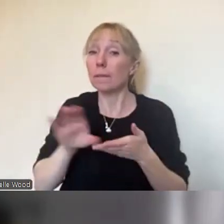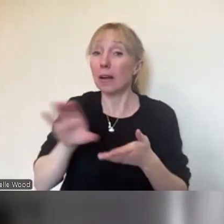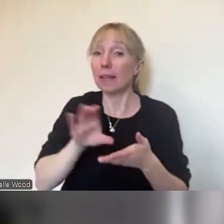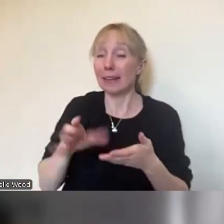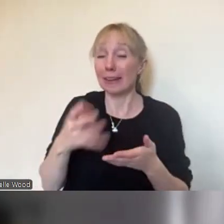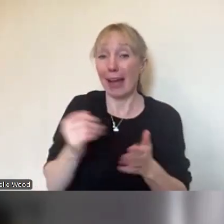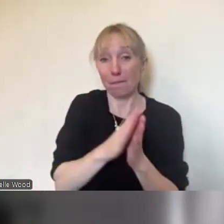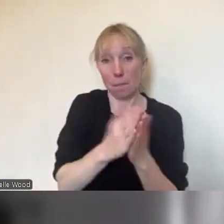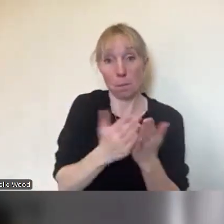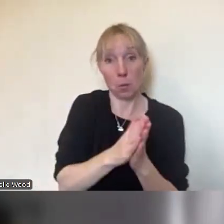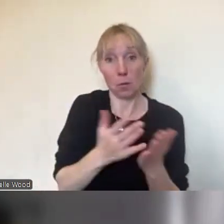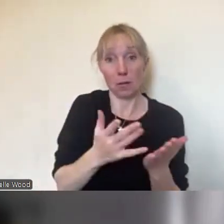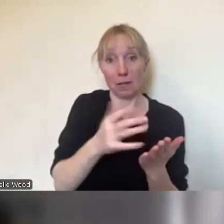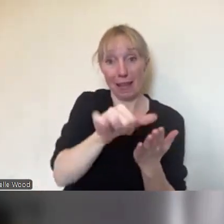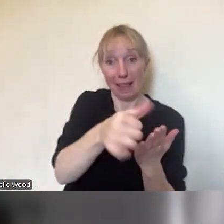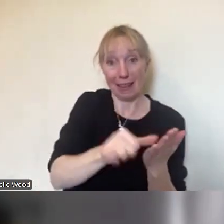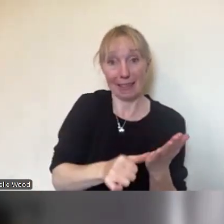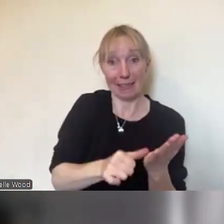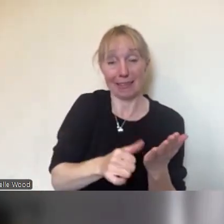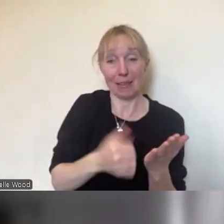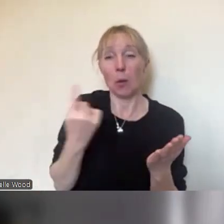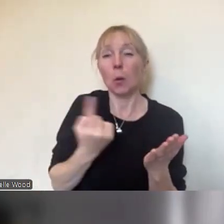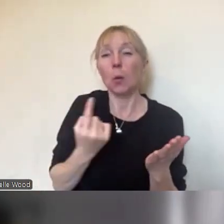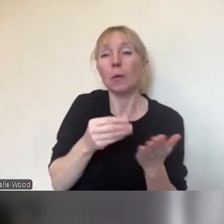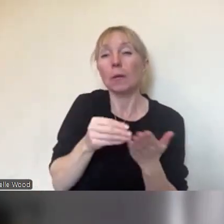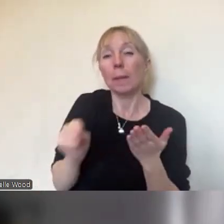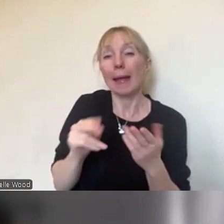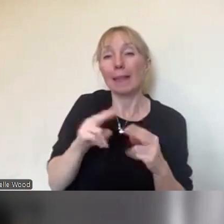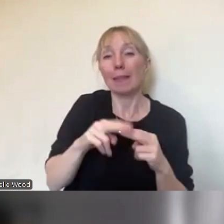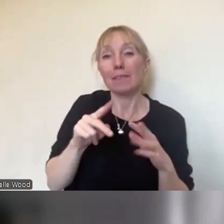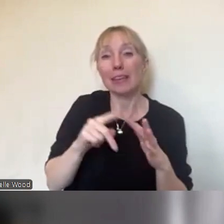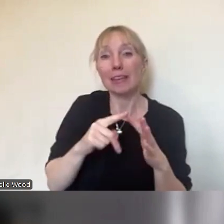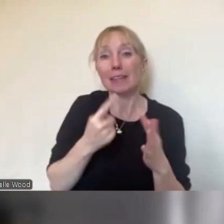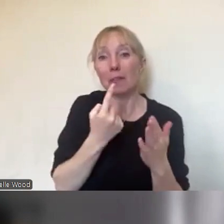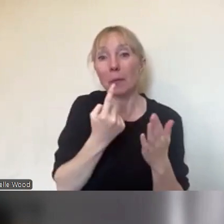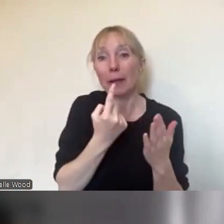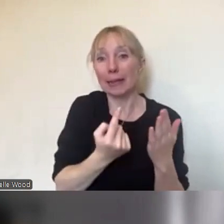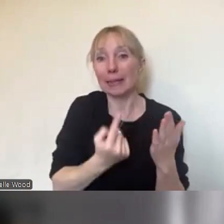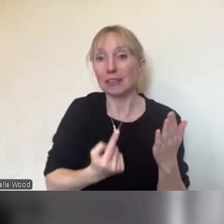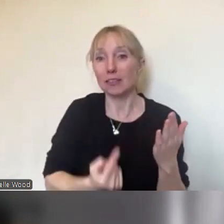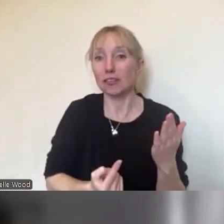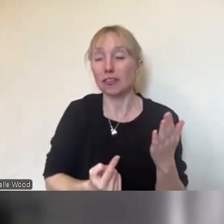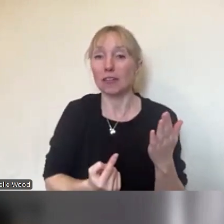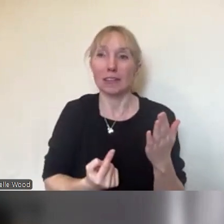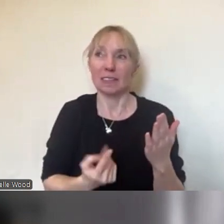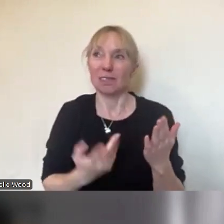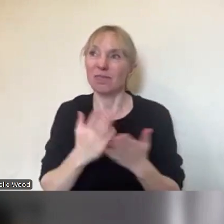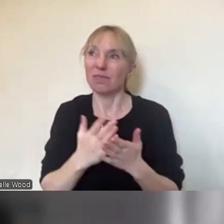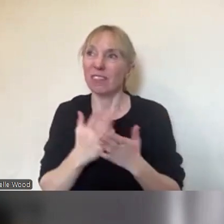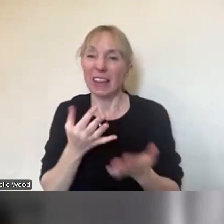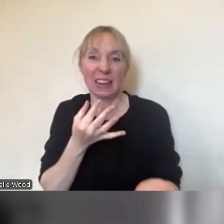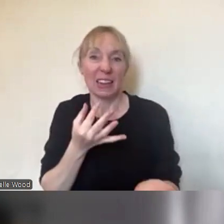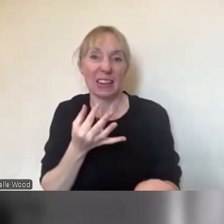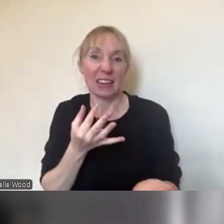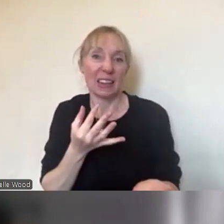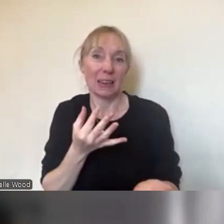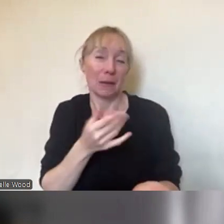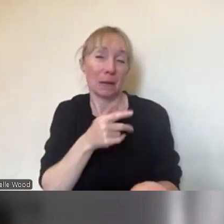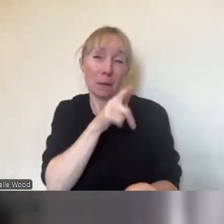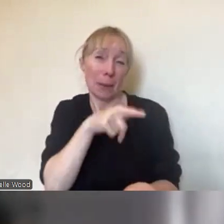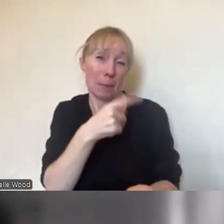was paying the fees for every individual patient as well. So very few people paid their own fees. Quite often it would be a family